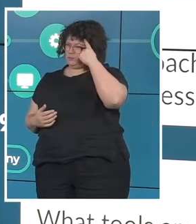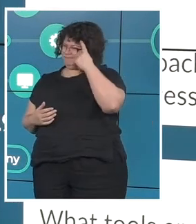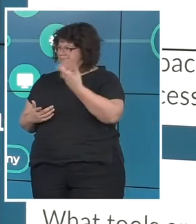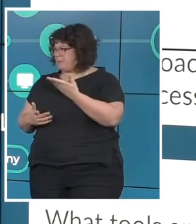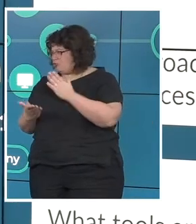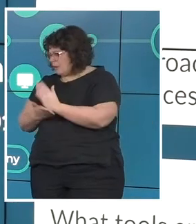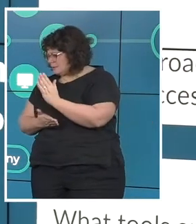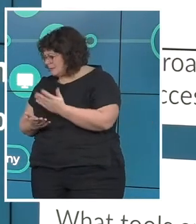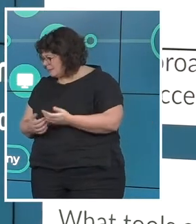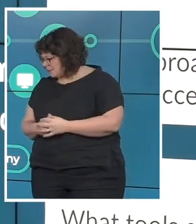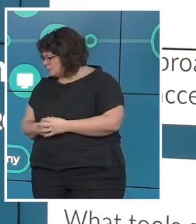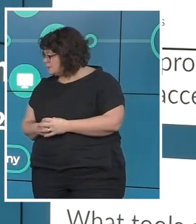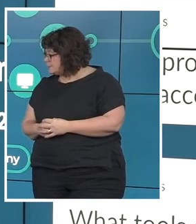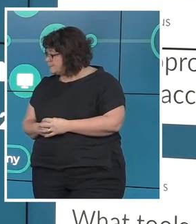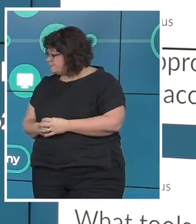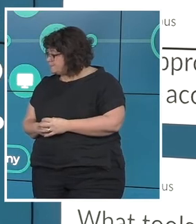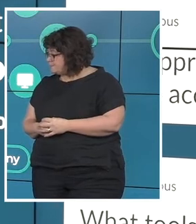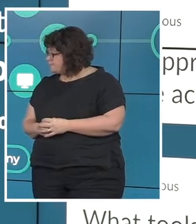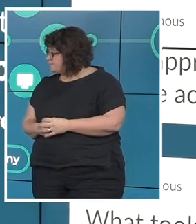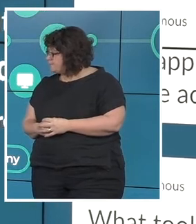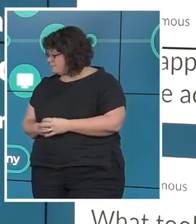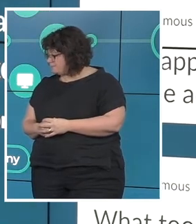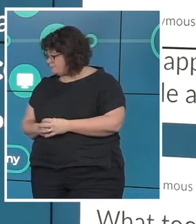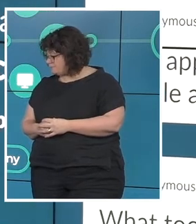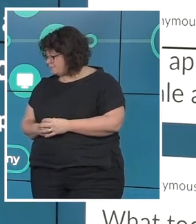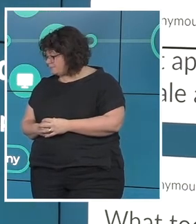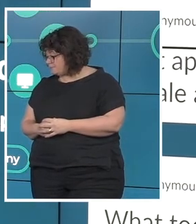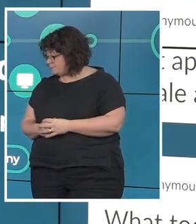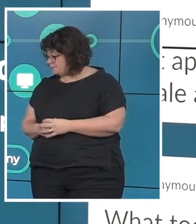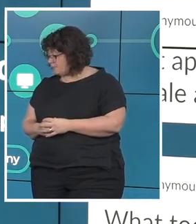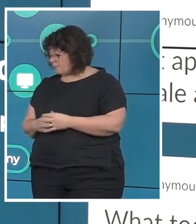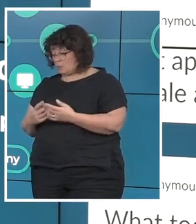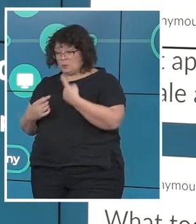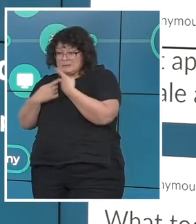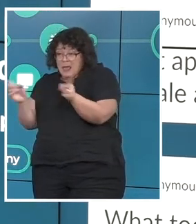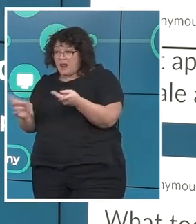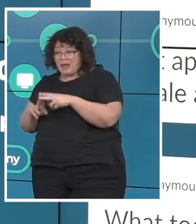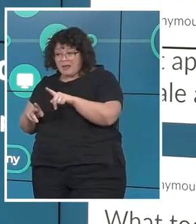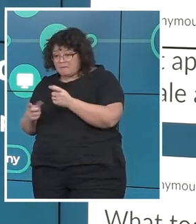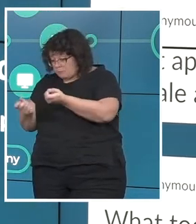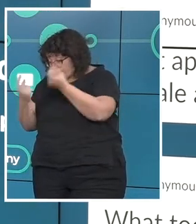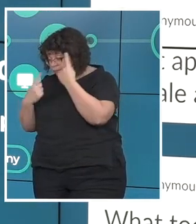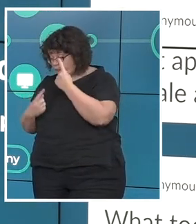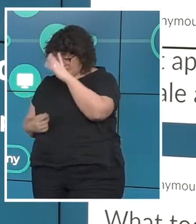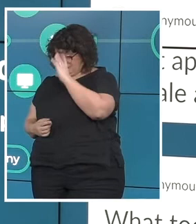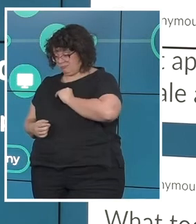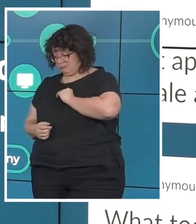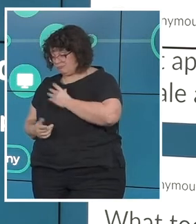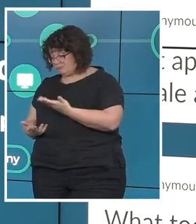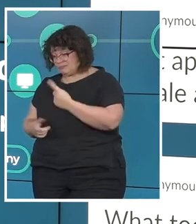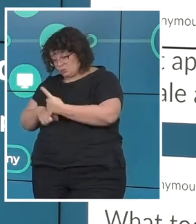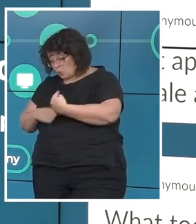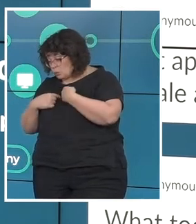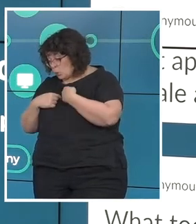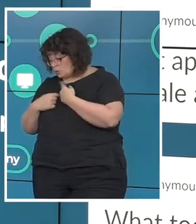speak to us, because that's what we're doing anyway. We're explaining what we know, or we're communicating with people, and we're on the other end of the phone or an email or a tweet if